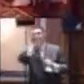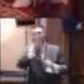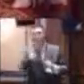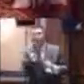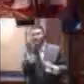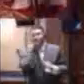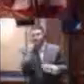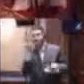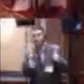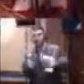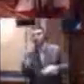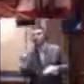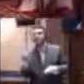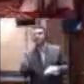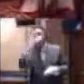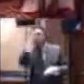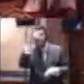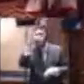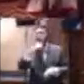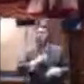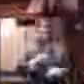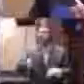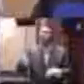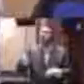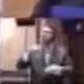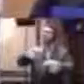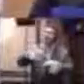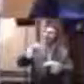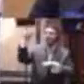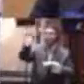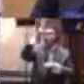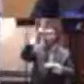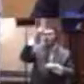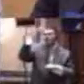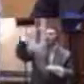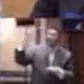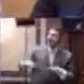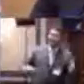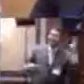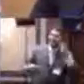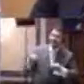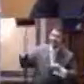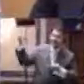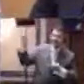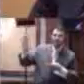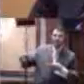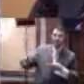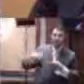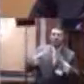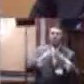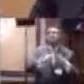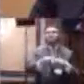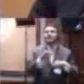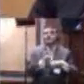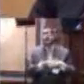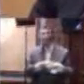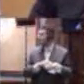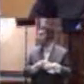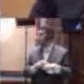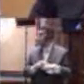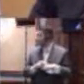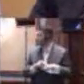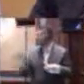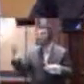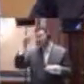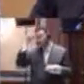pressing? Example, reinstitutionalization. Shall I repeat the question? Okay. How should a country